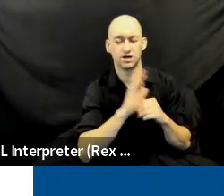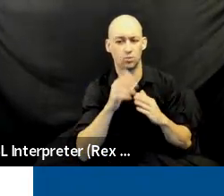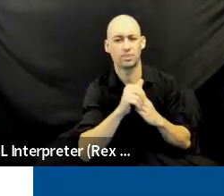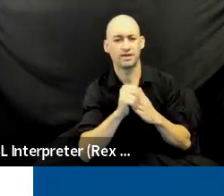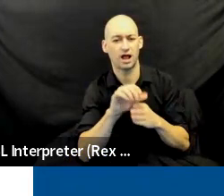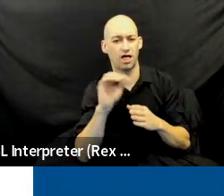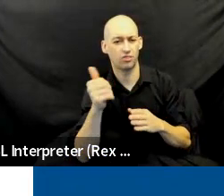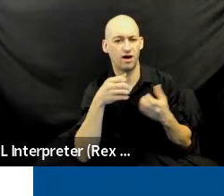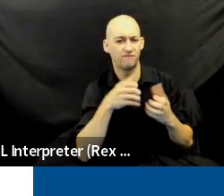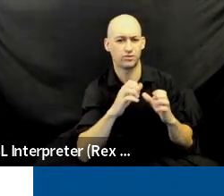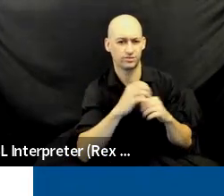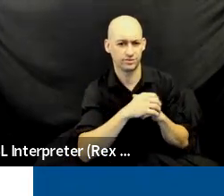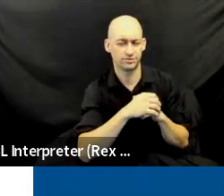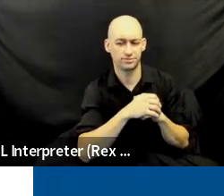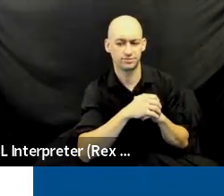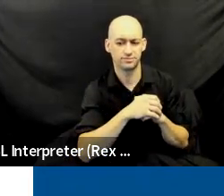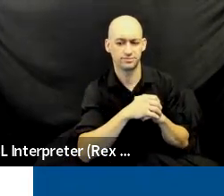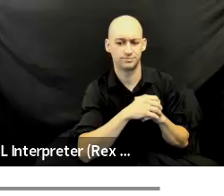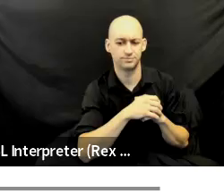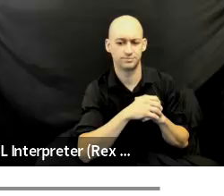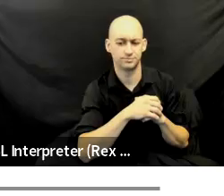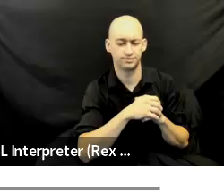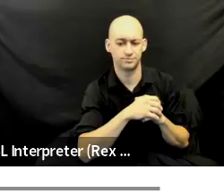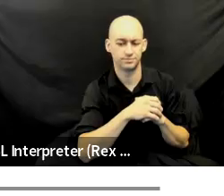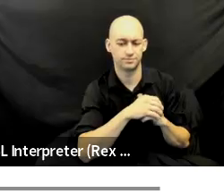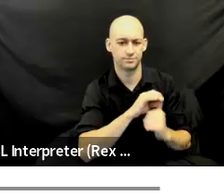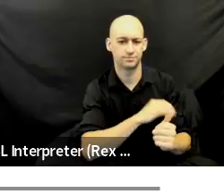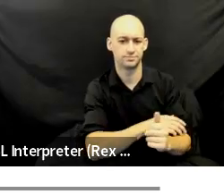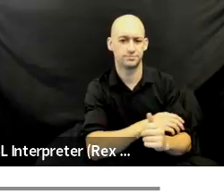efforts. Next slide, please.